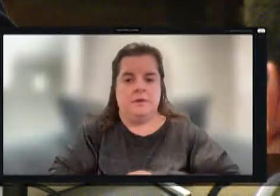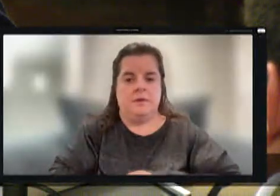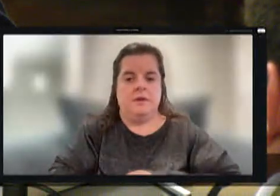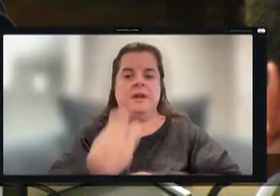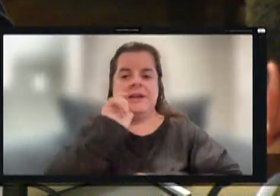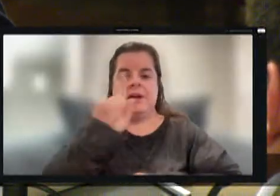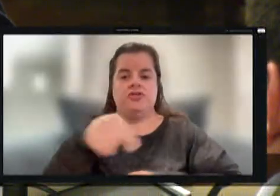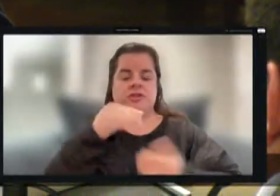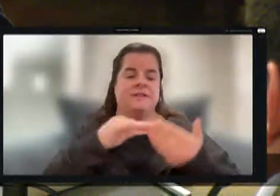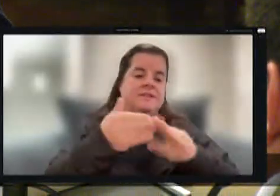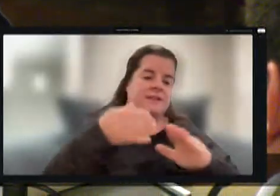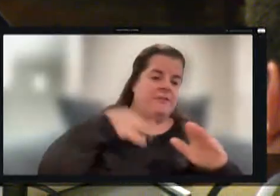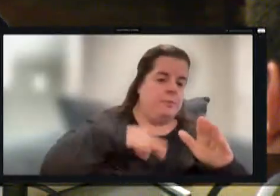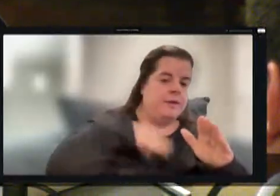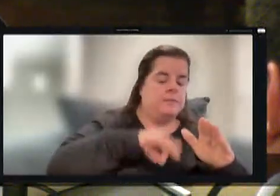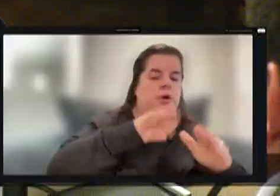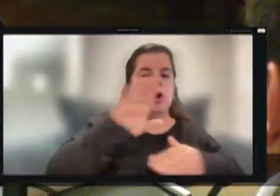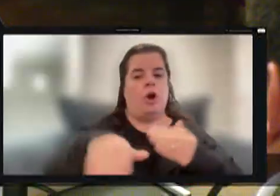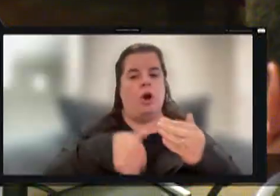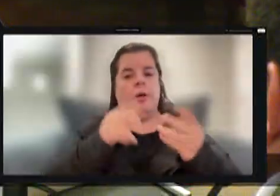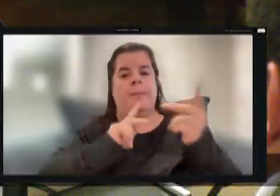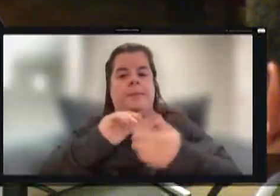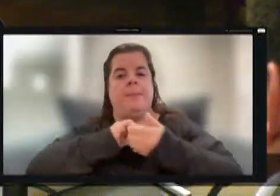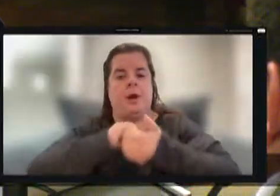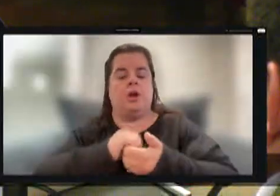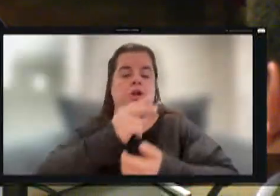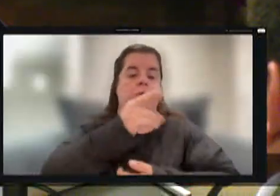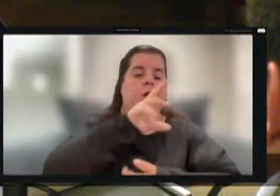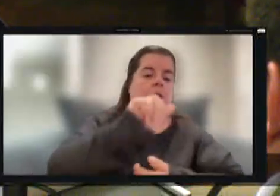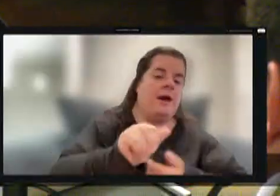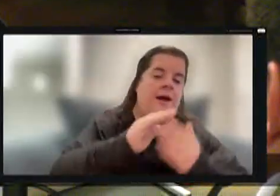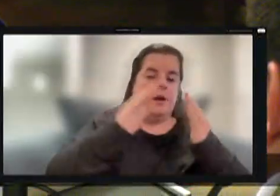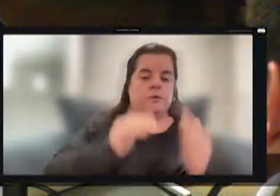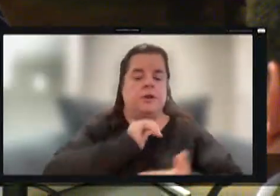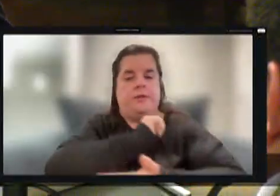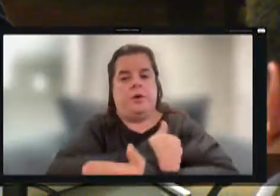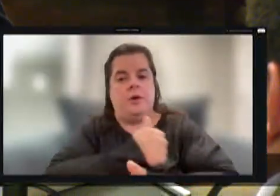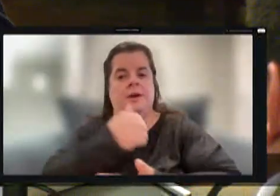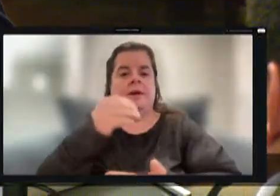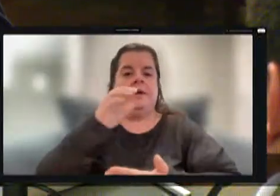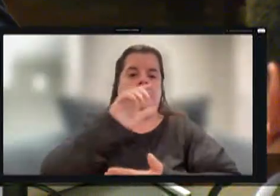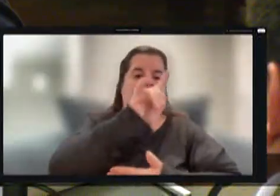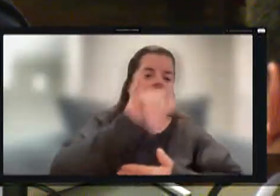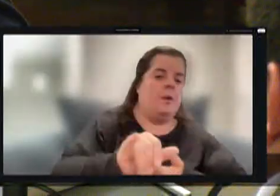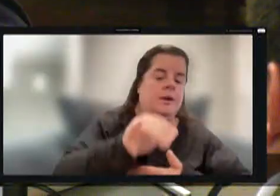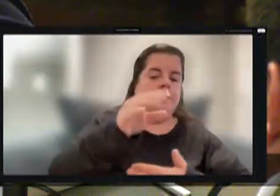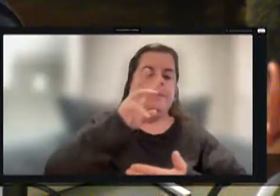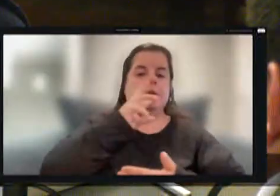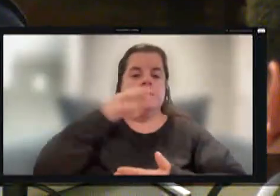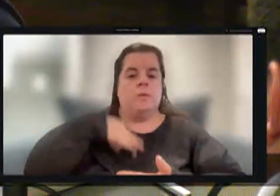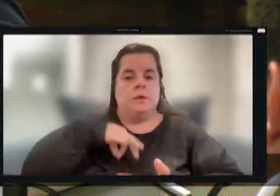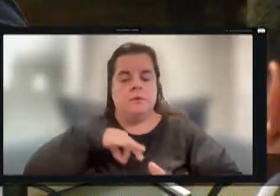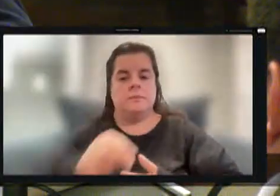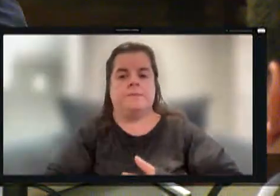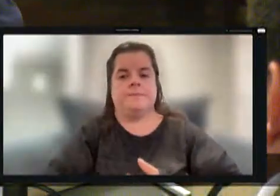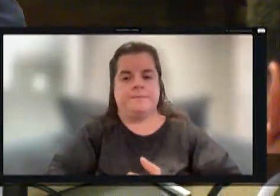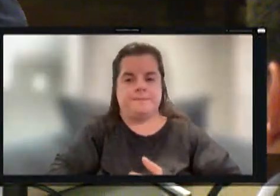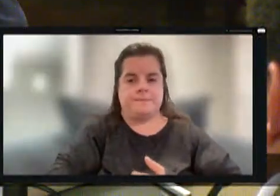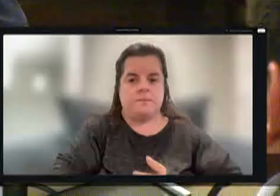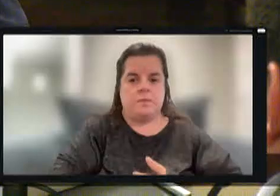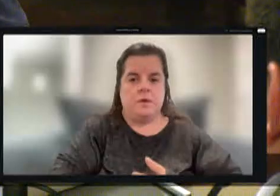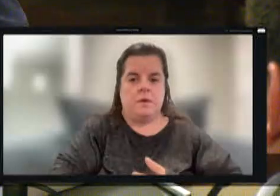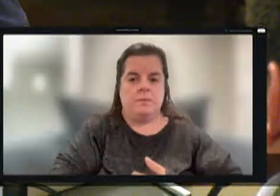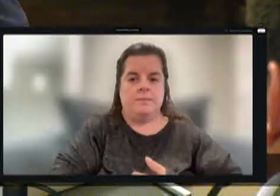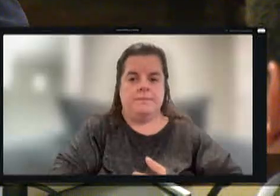as public partners, whether that be the URA, the Housing Authority, Allegheny County, Pittsburgh Water, et cetera. They are all in this disparity